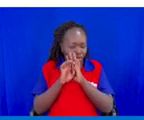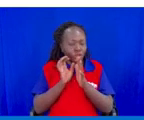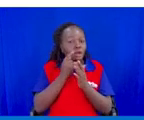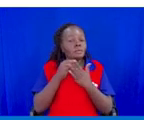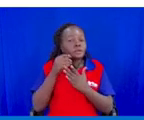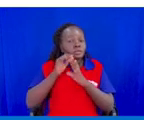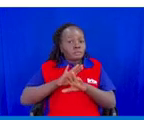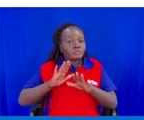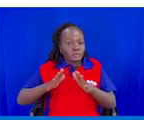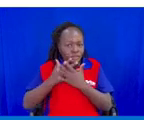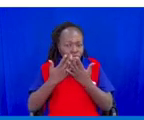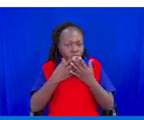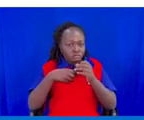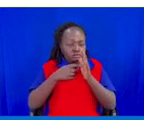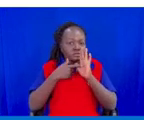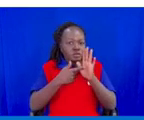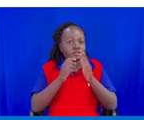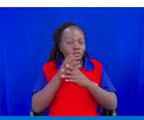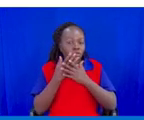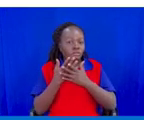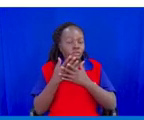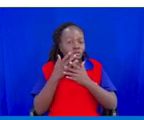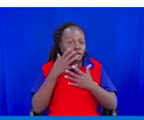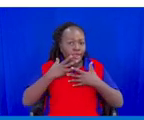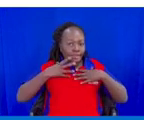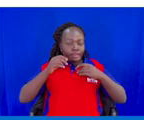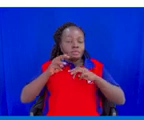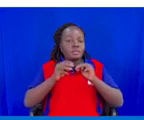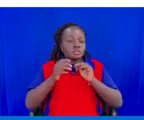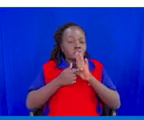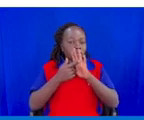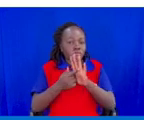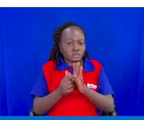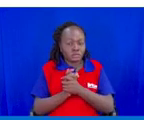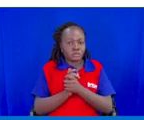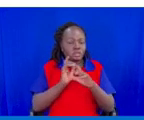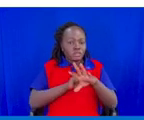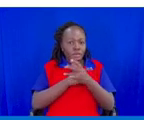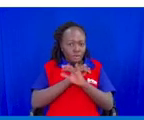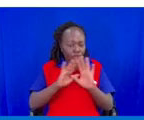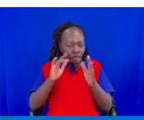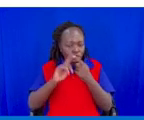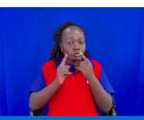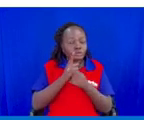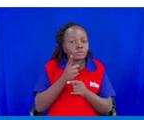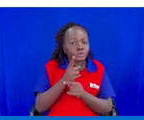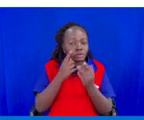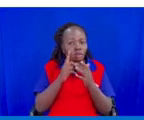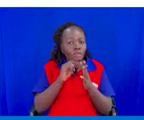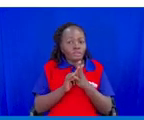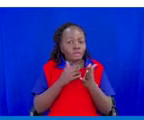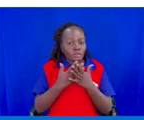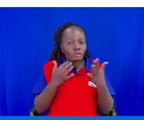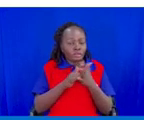presents, or a wealth management product presents. So when it's clear to you that the product that you'd